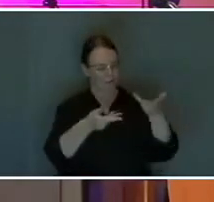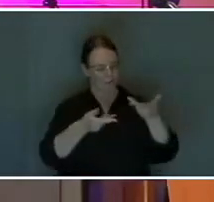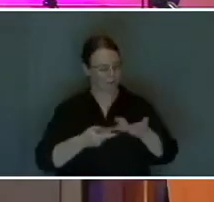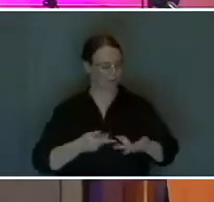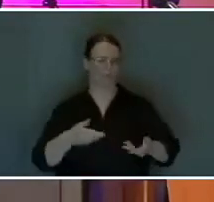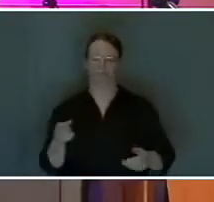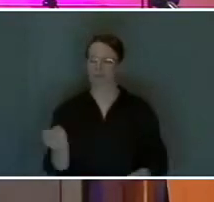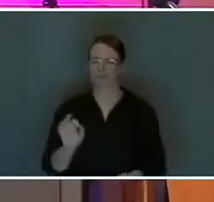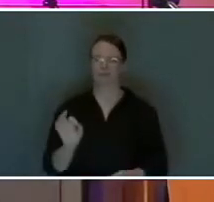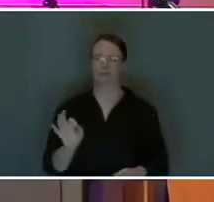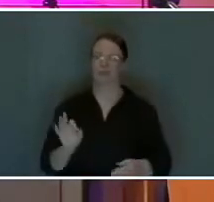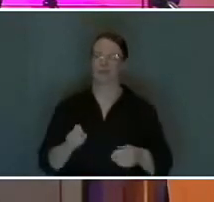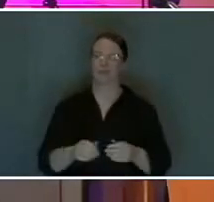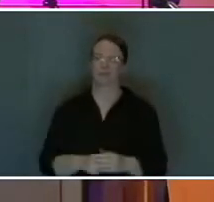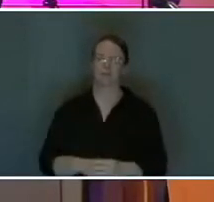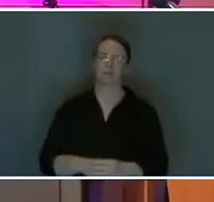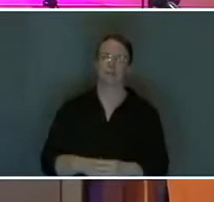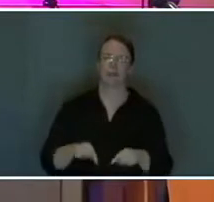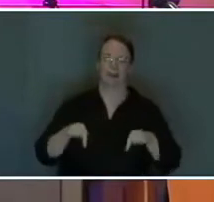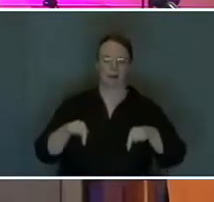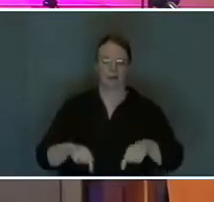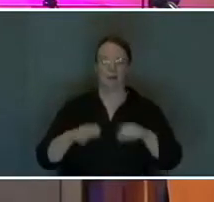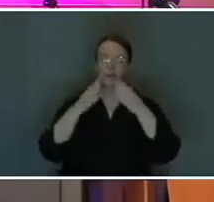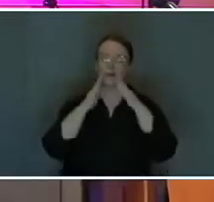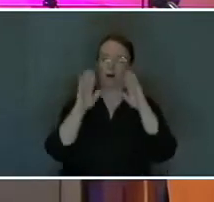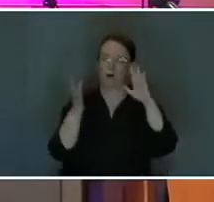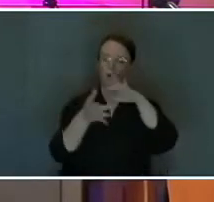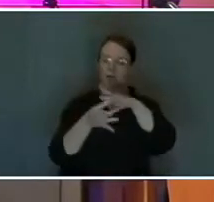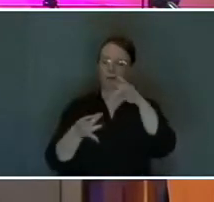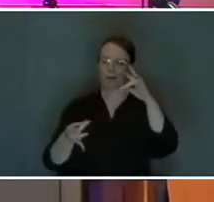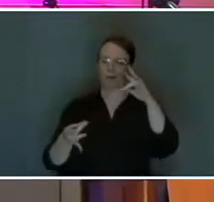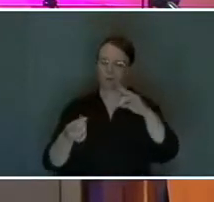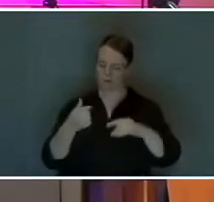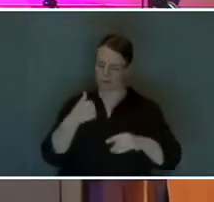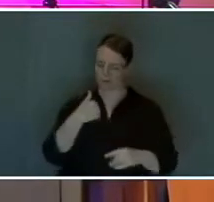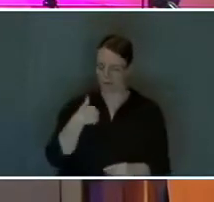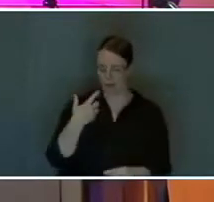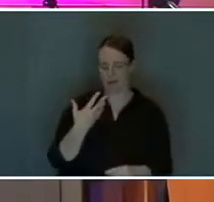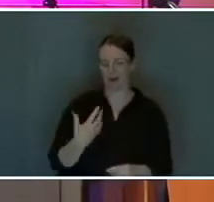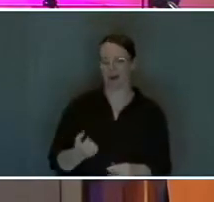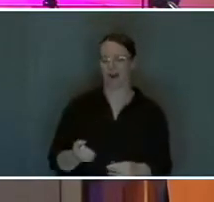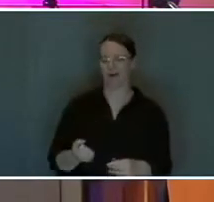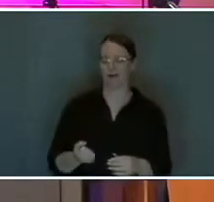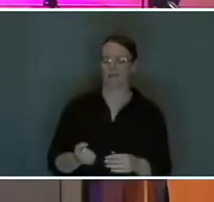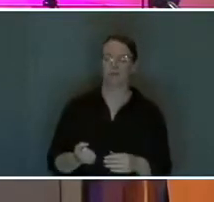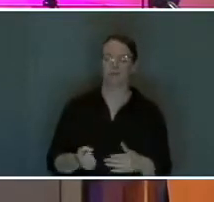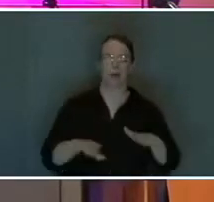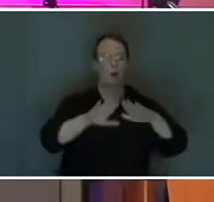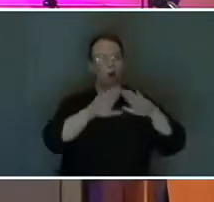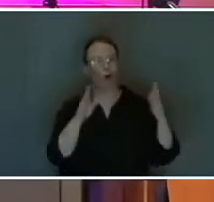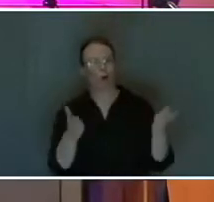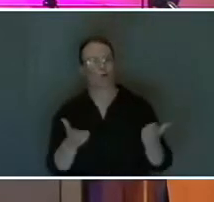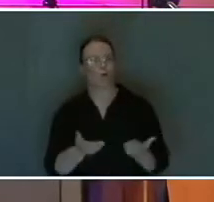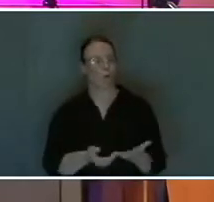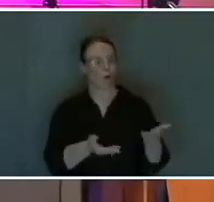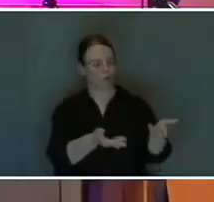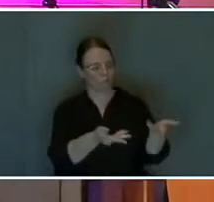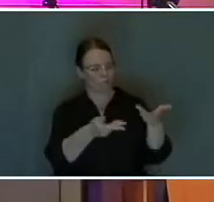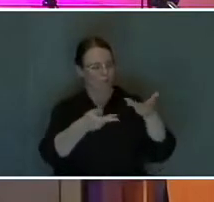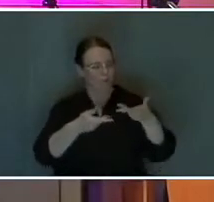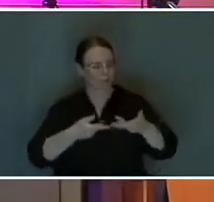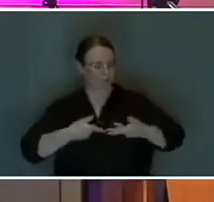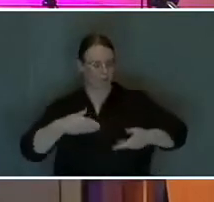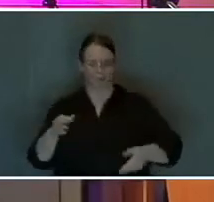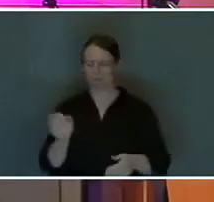world didn't give it to me. This Holy Ghost that I have, the